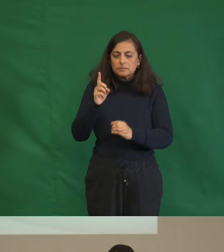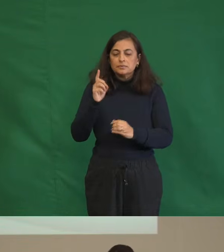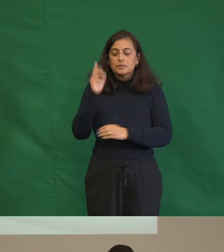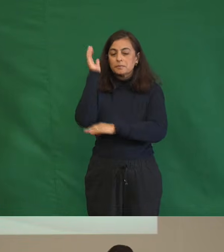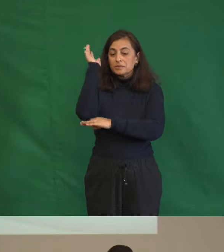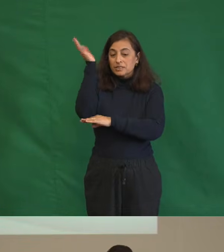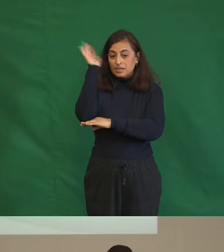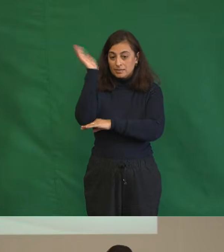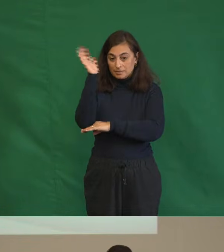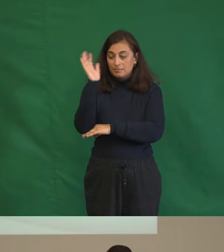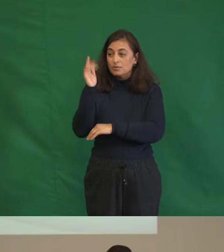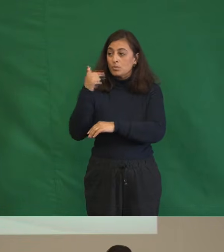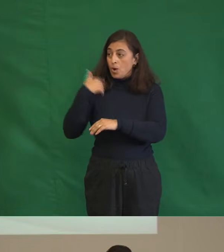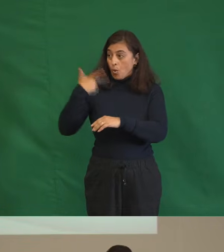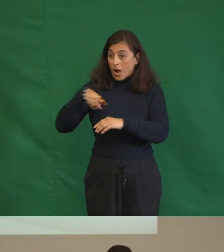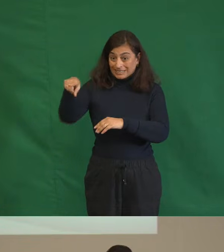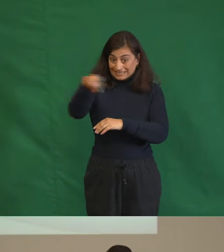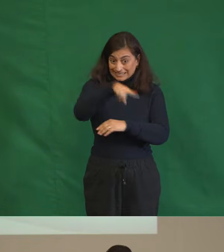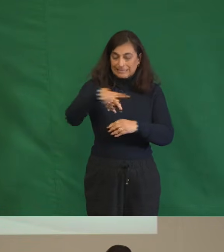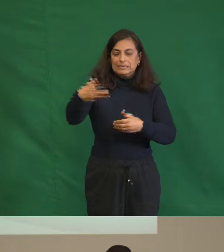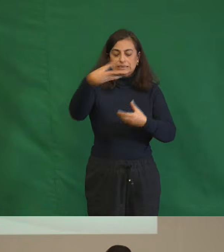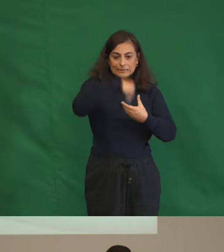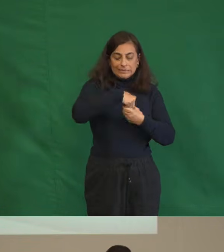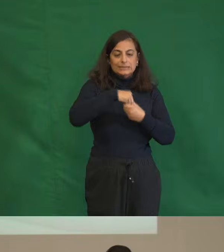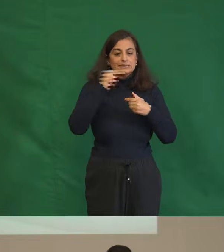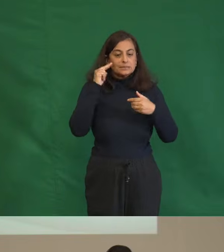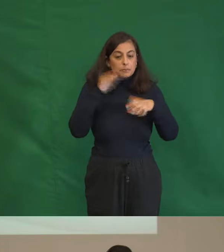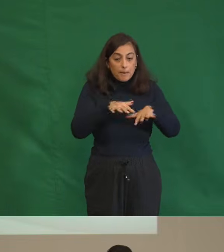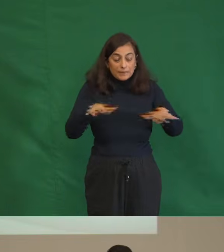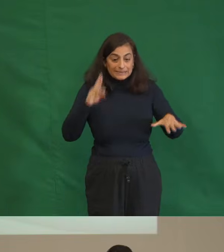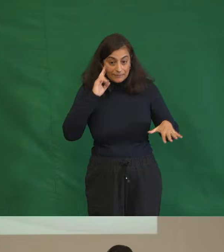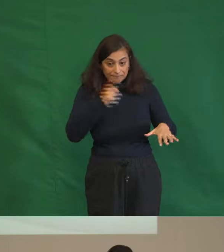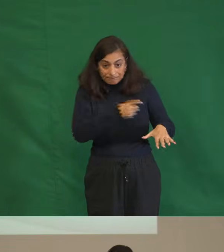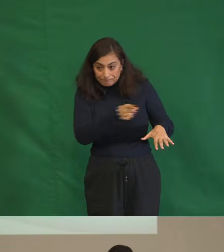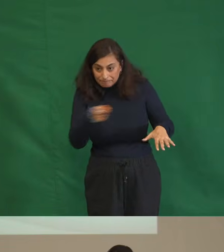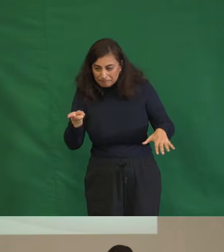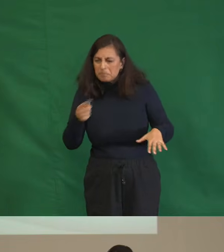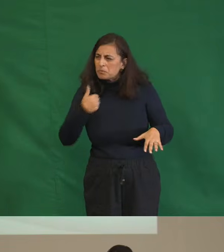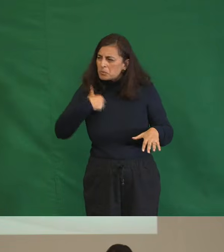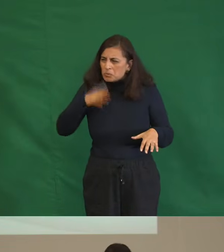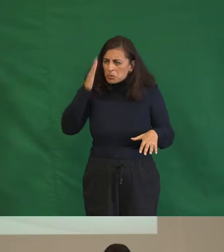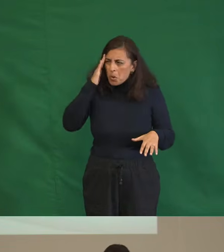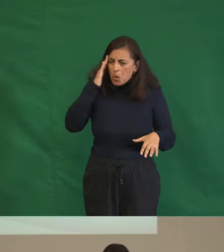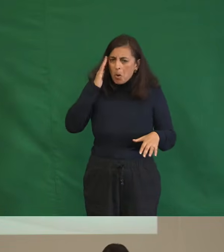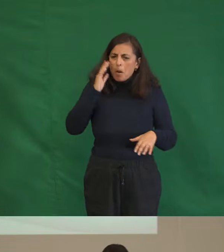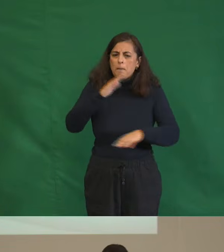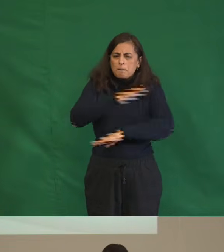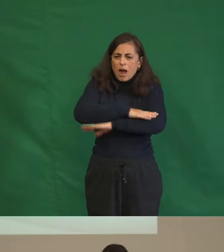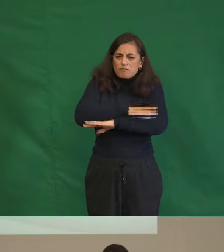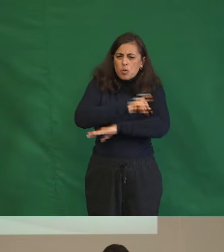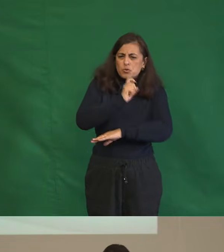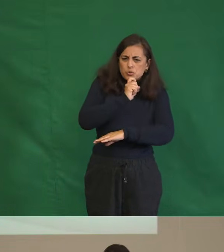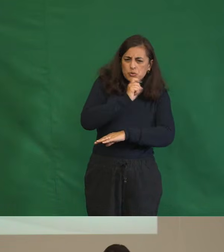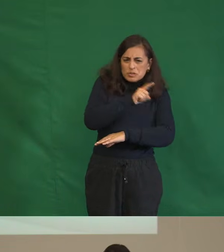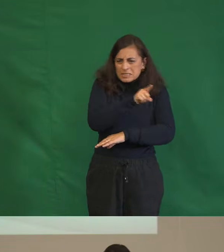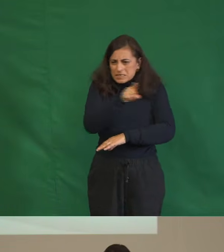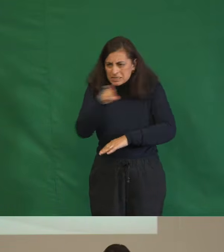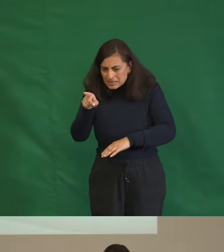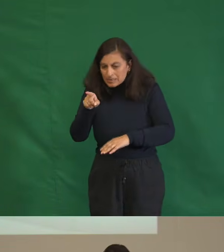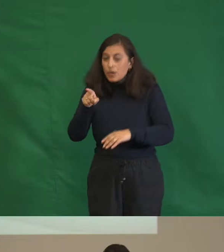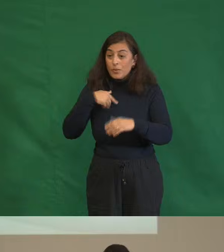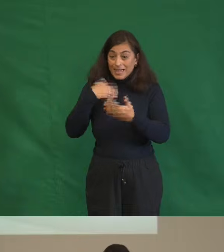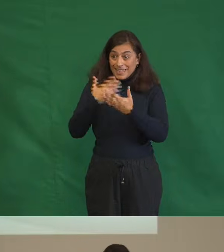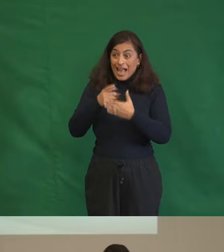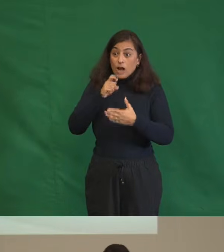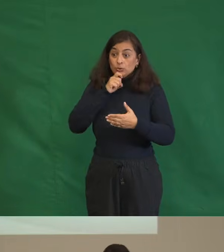So I wanted to know which platforms we can also use to be able to engage and be inclusive of the deaf